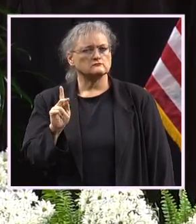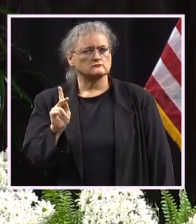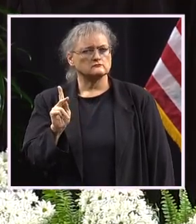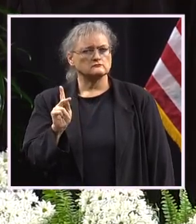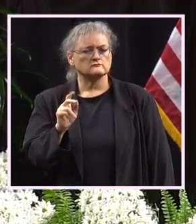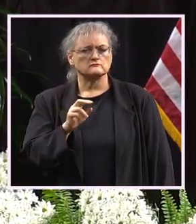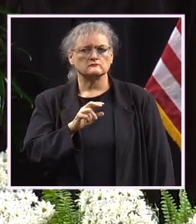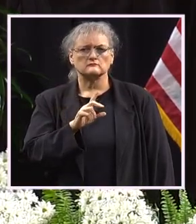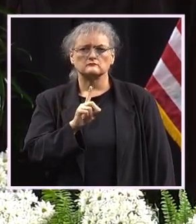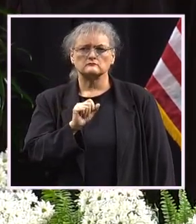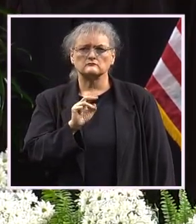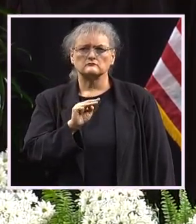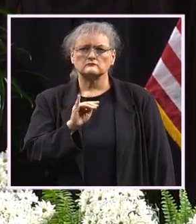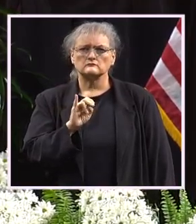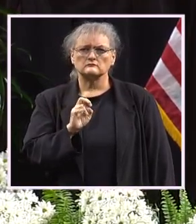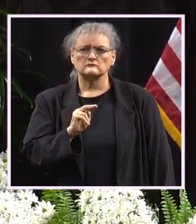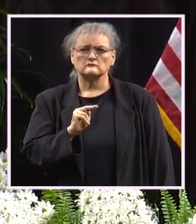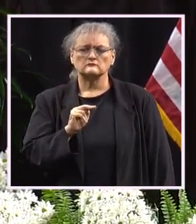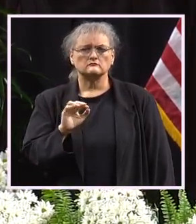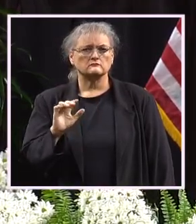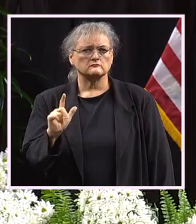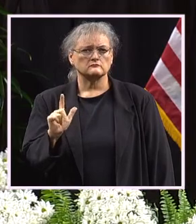Damian Ray Lopez, cum laude.